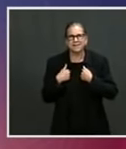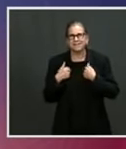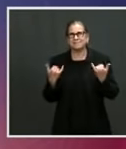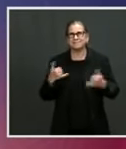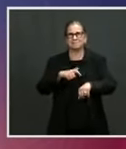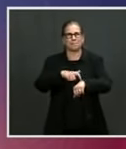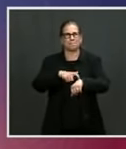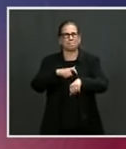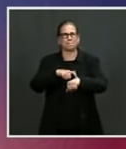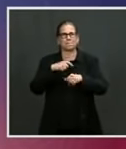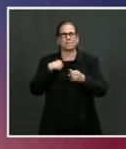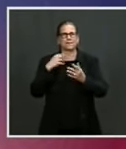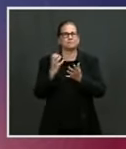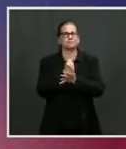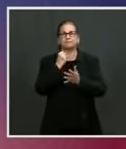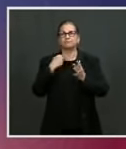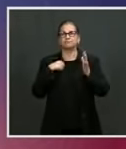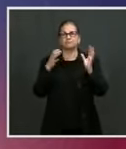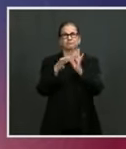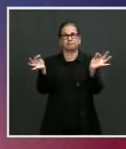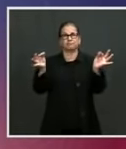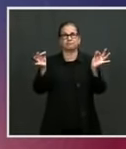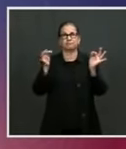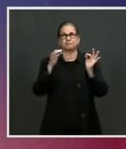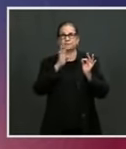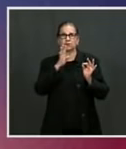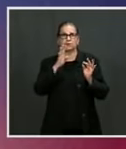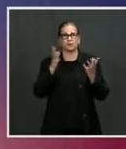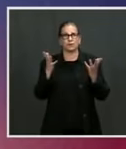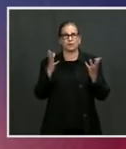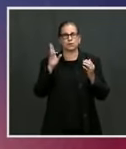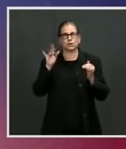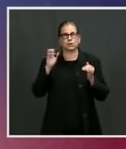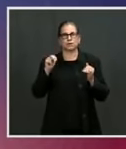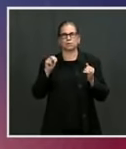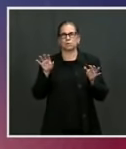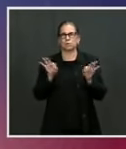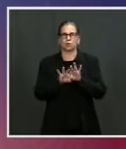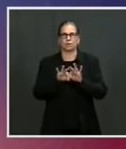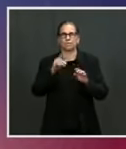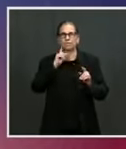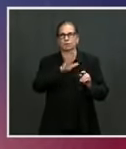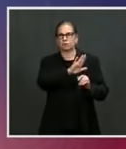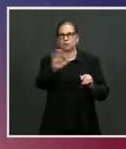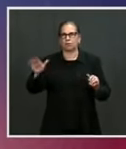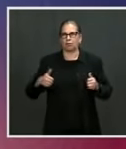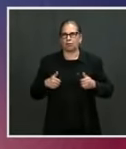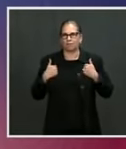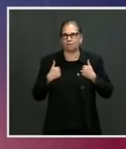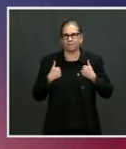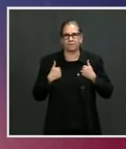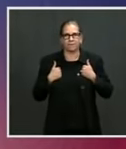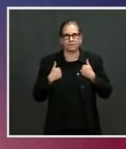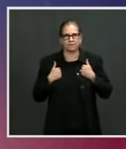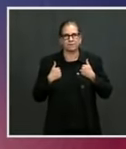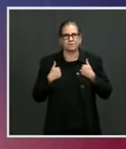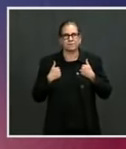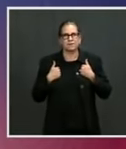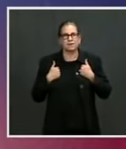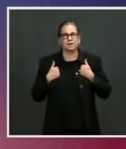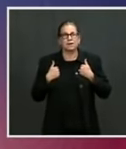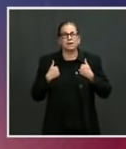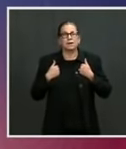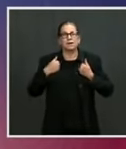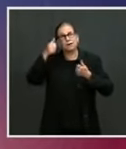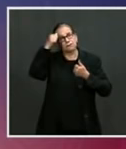unity is essential to life, liberty, and the pursuit of happiness. And so remember those who gave their all in the